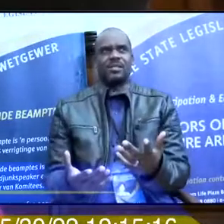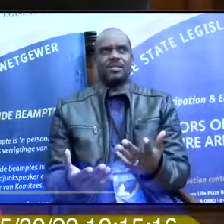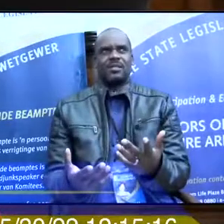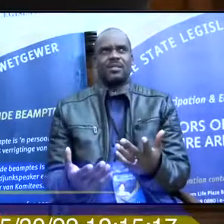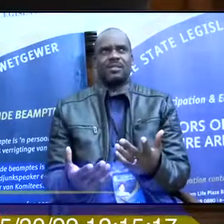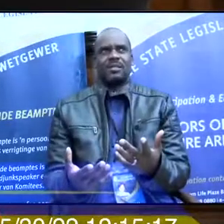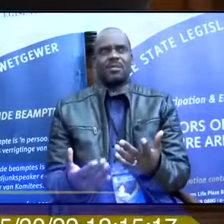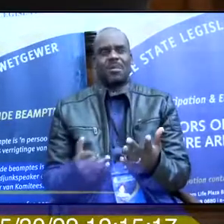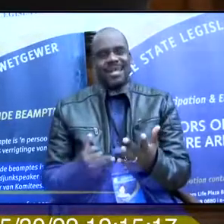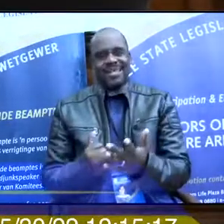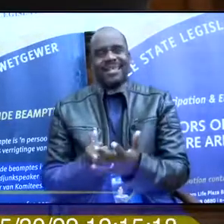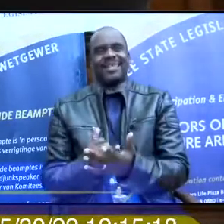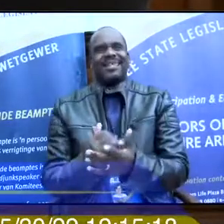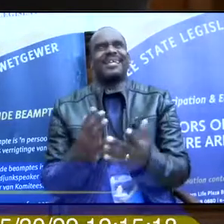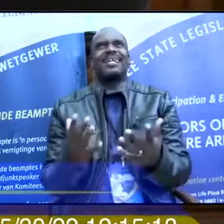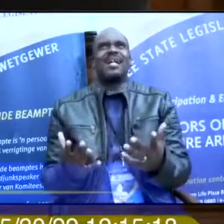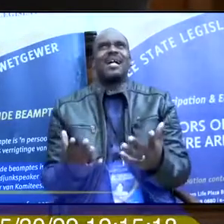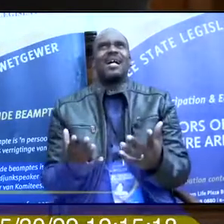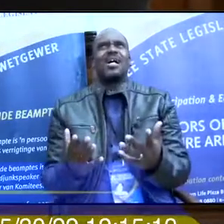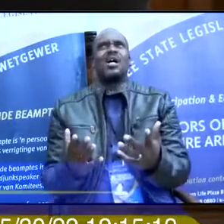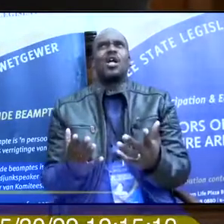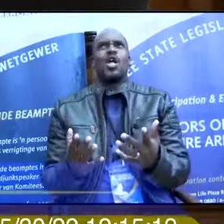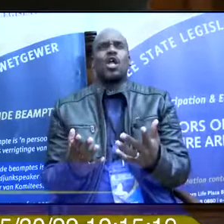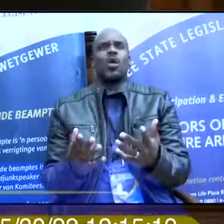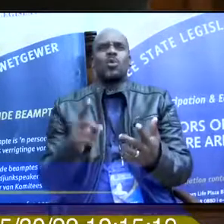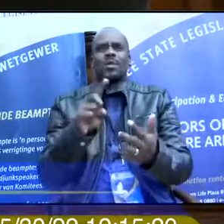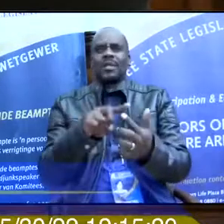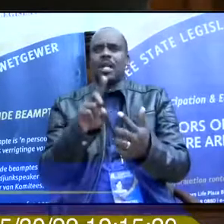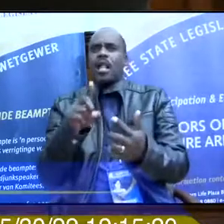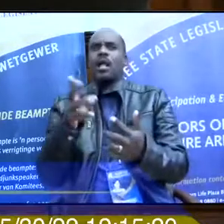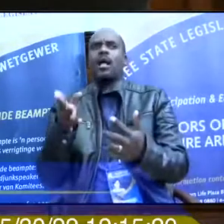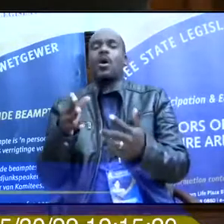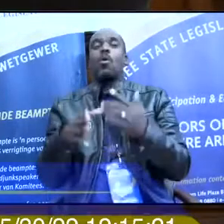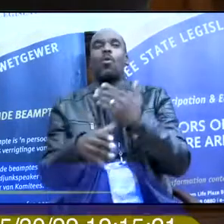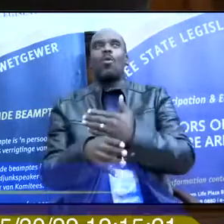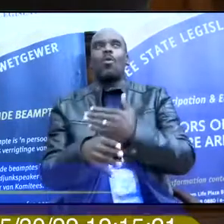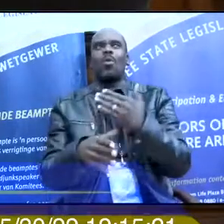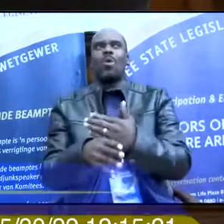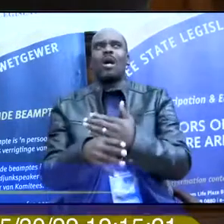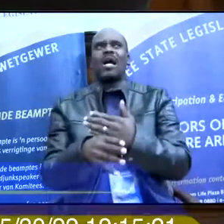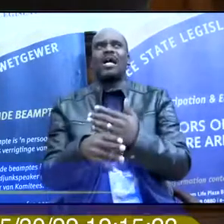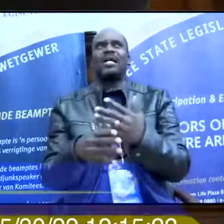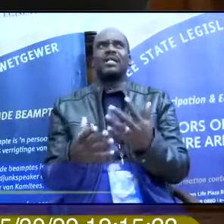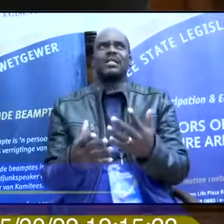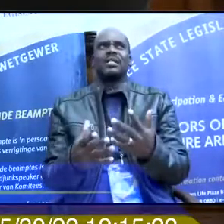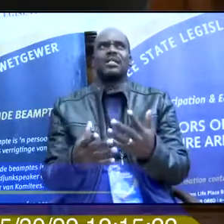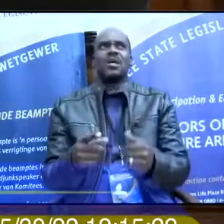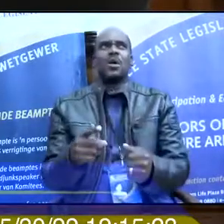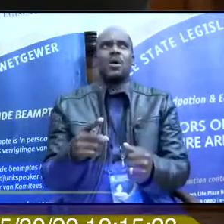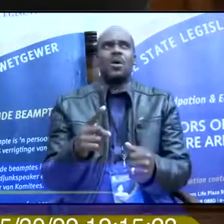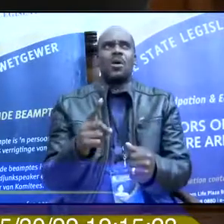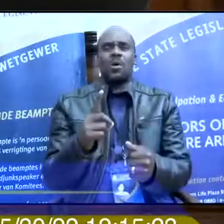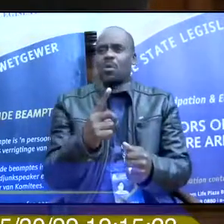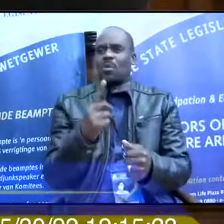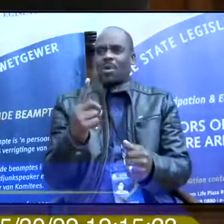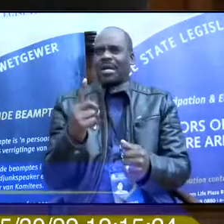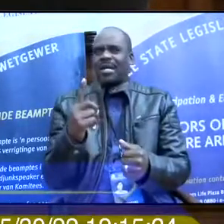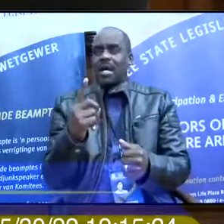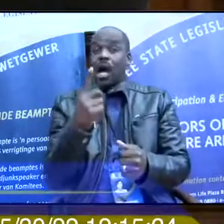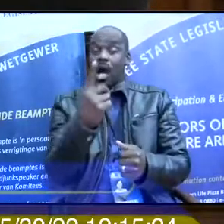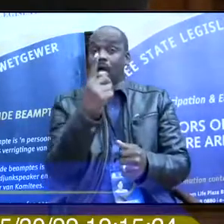it cannot be justified that workers in sibani they can be given 150